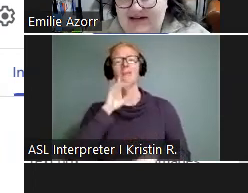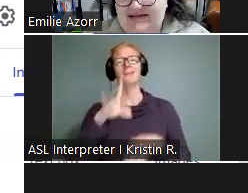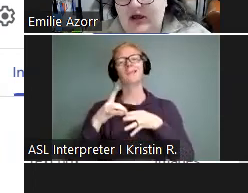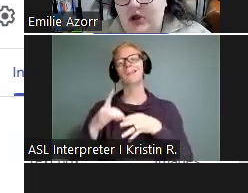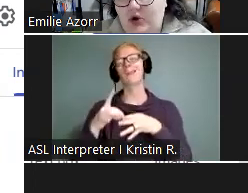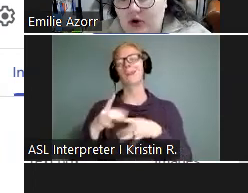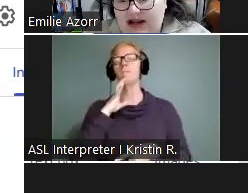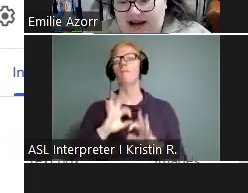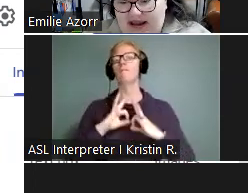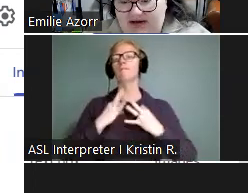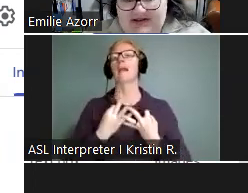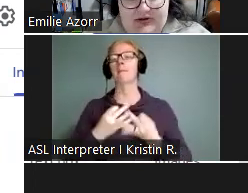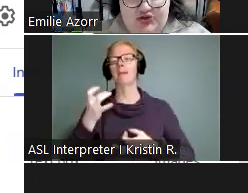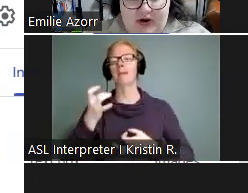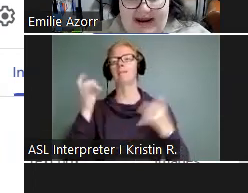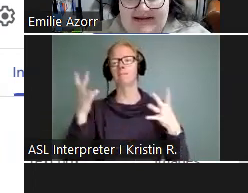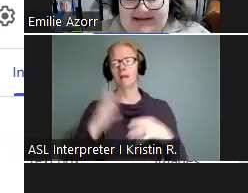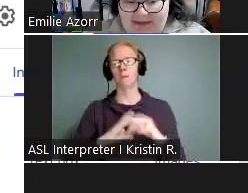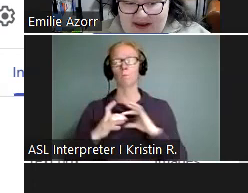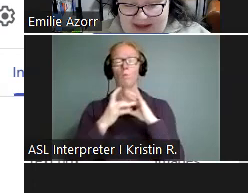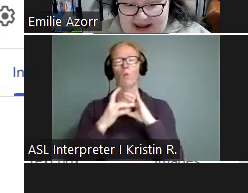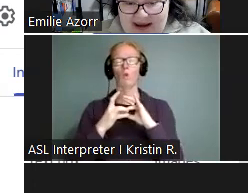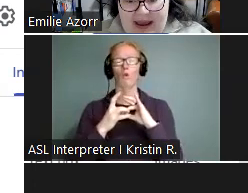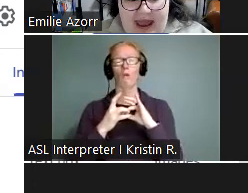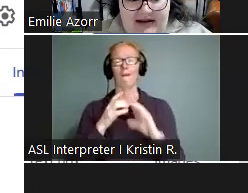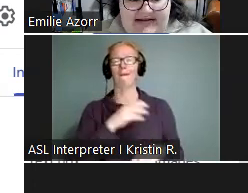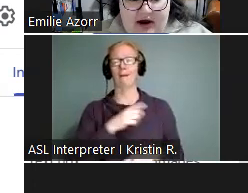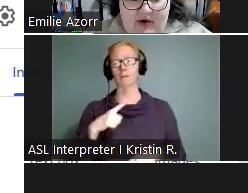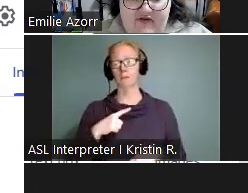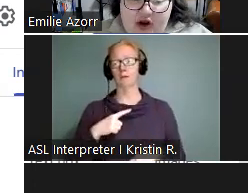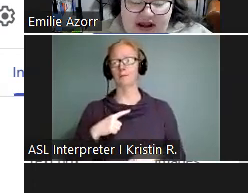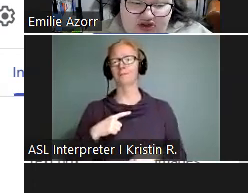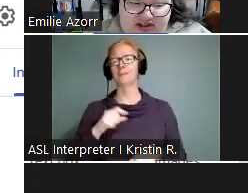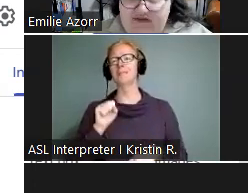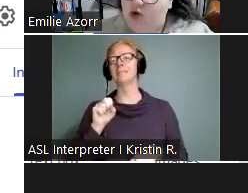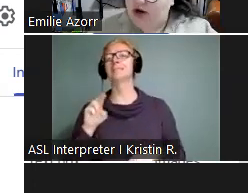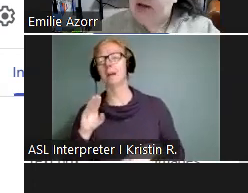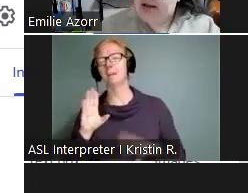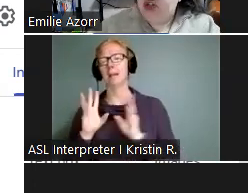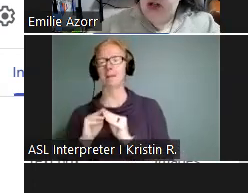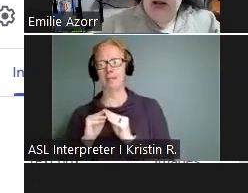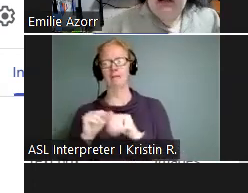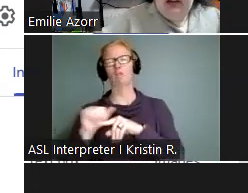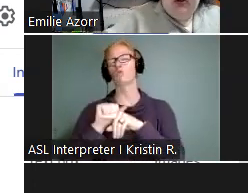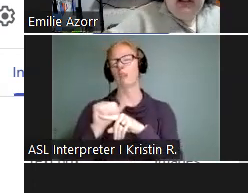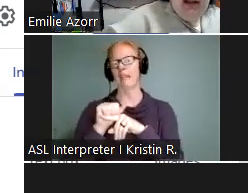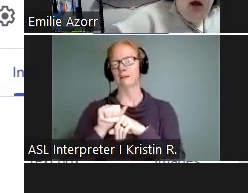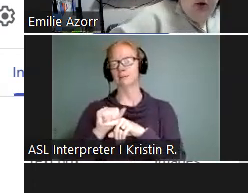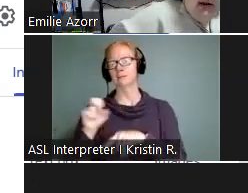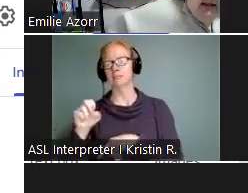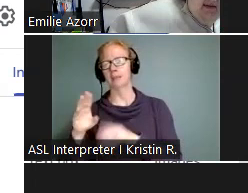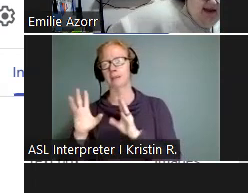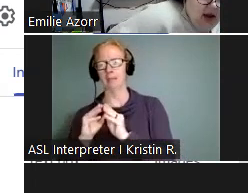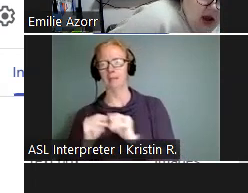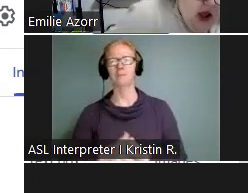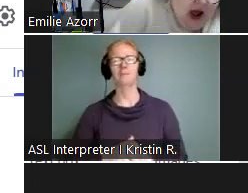Family Violence Coordinating Council Training Subcommittee. And so if your organization is interested